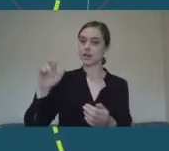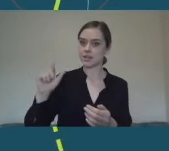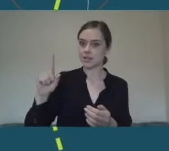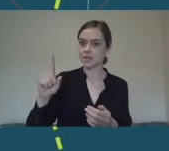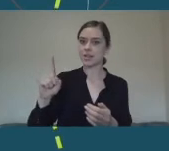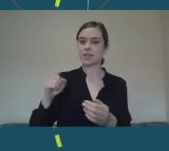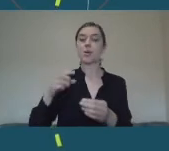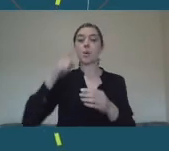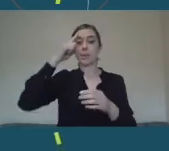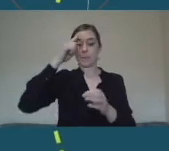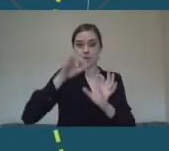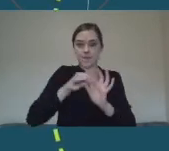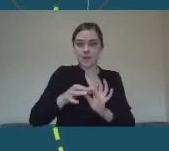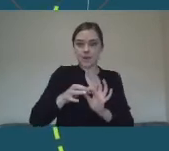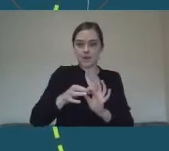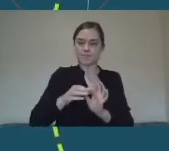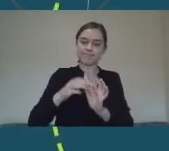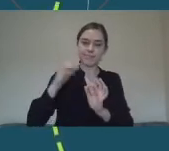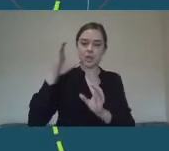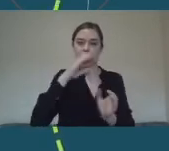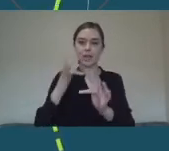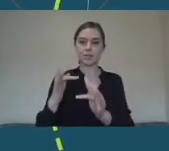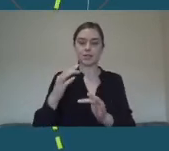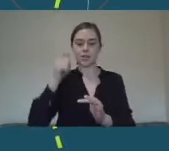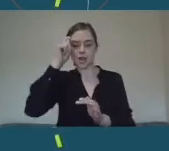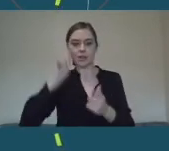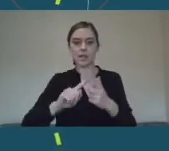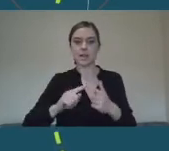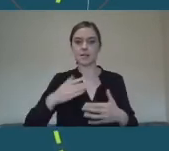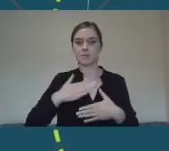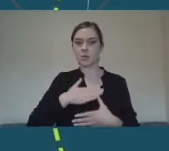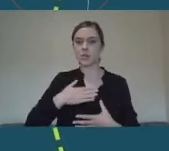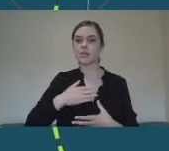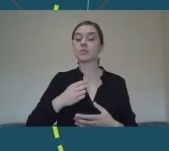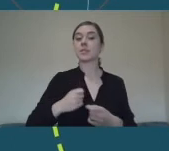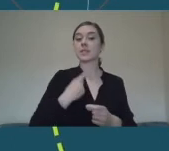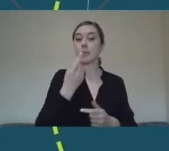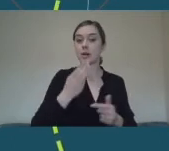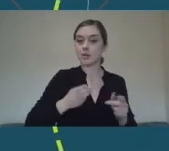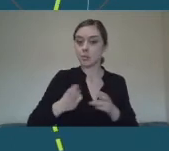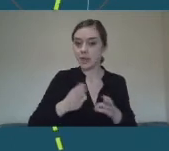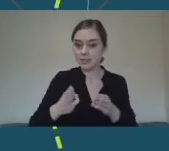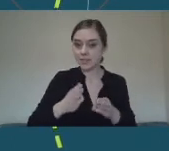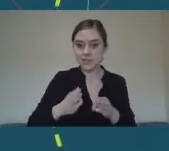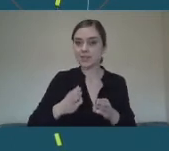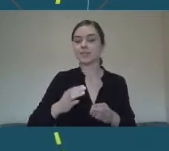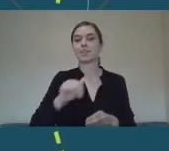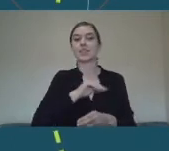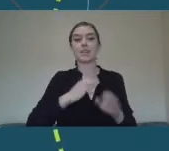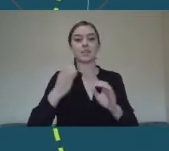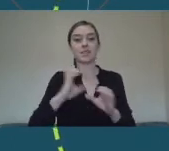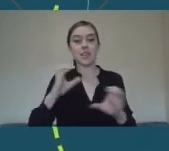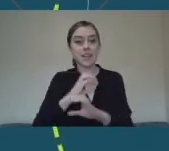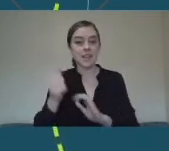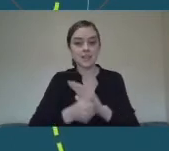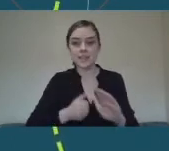mindfulness, which we refer to as minding your thoughts and emotions, your spiritual practice, self-care skills, core values, outdoor